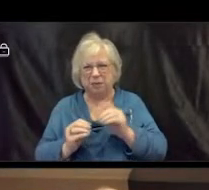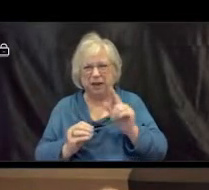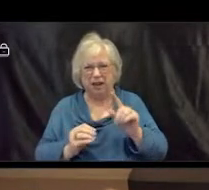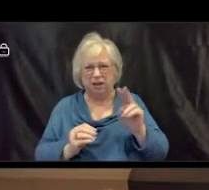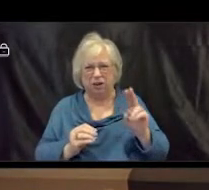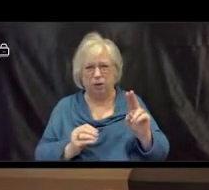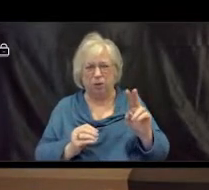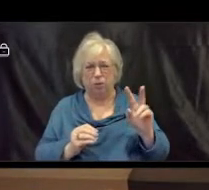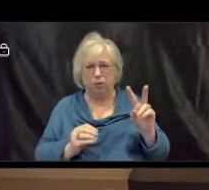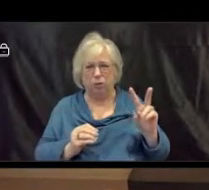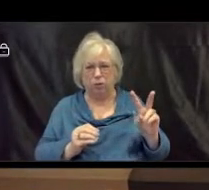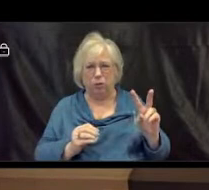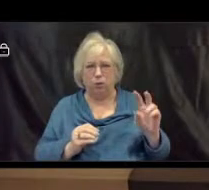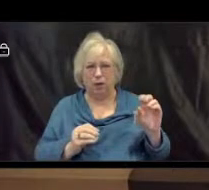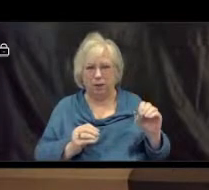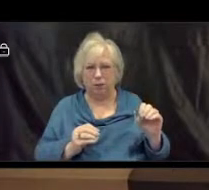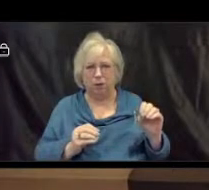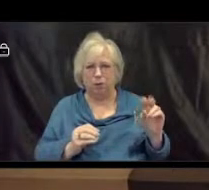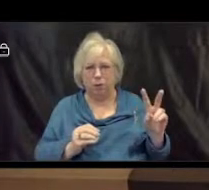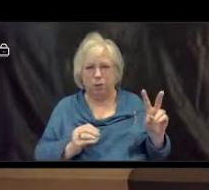LU